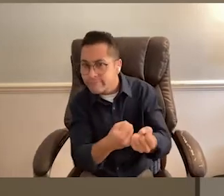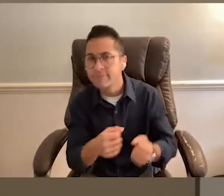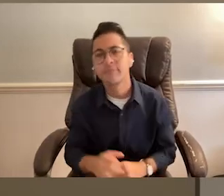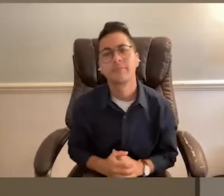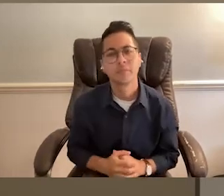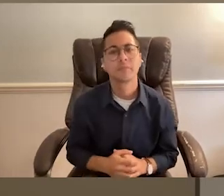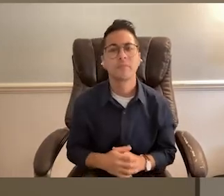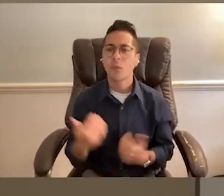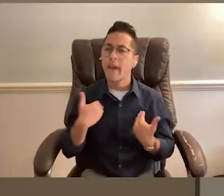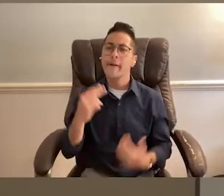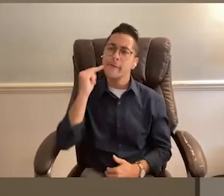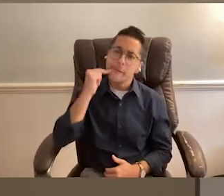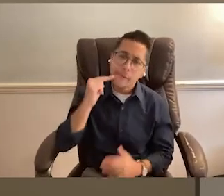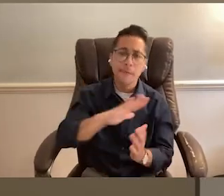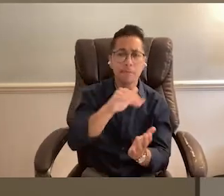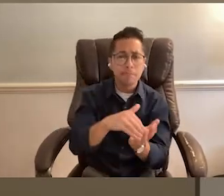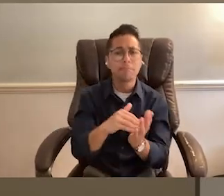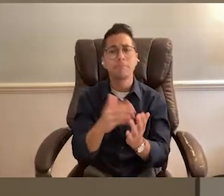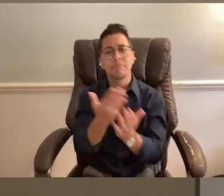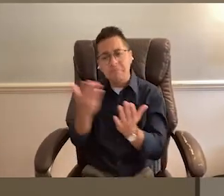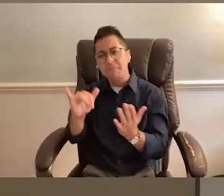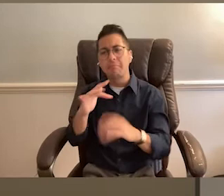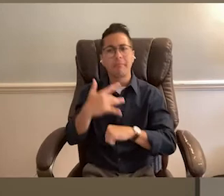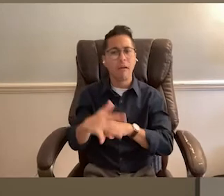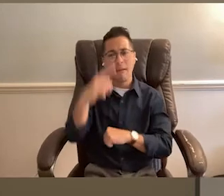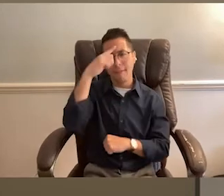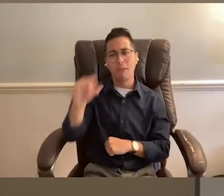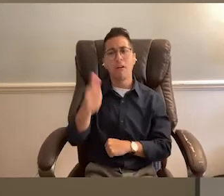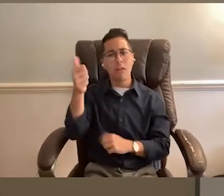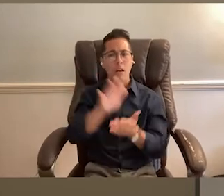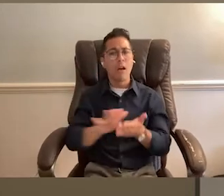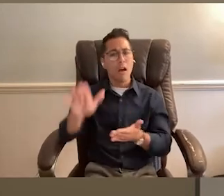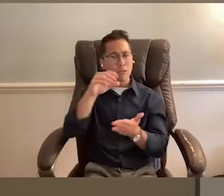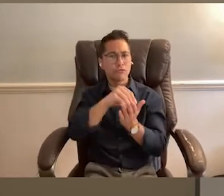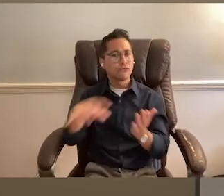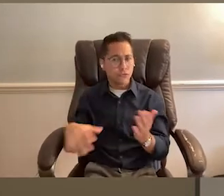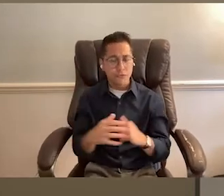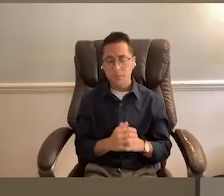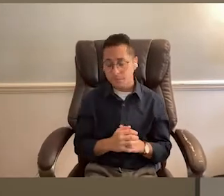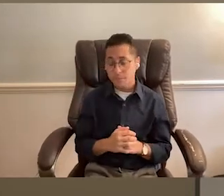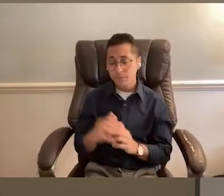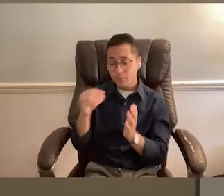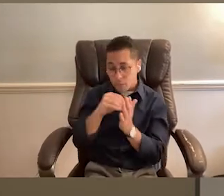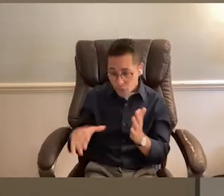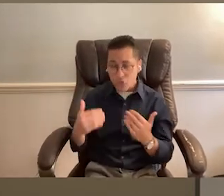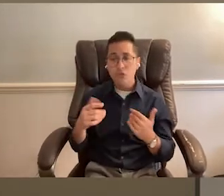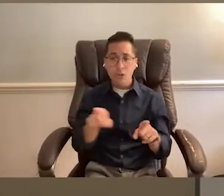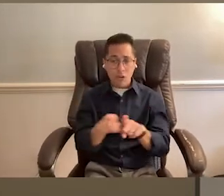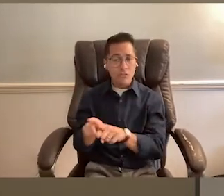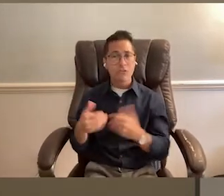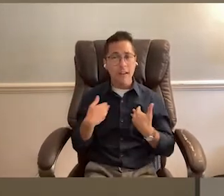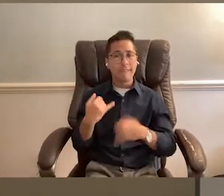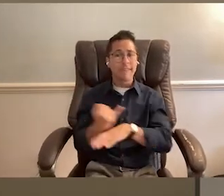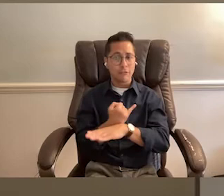because all college students, they get that freshman 15. They're not eating at home for the first time, they're eating out all the time. We have some students that are ordering a pizza